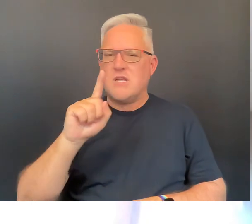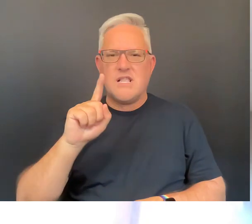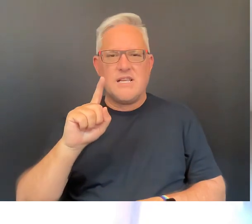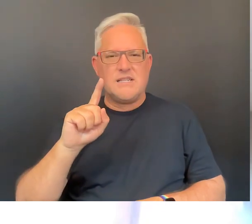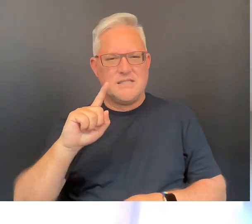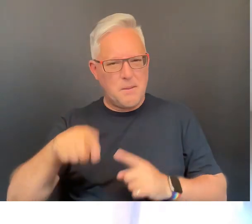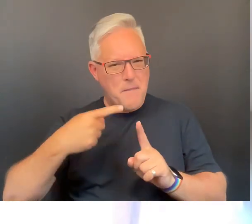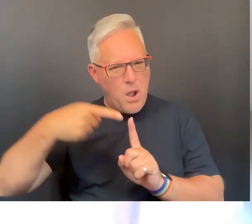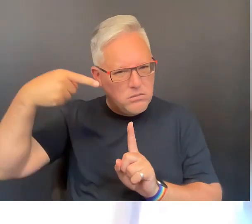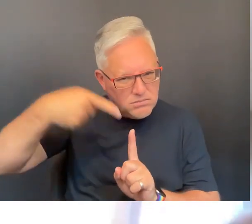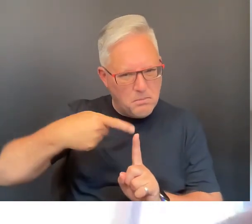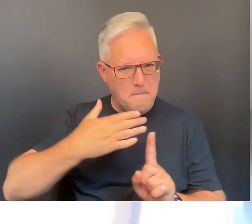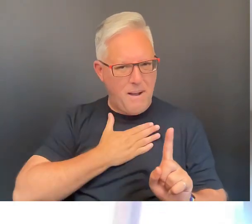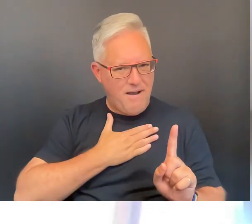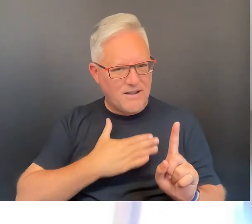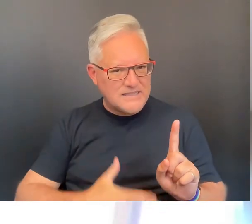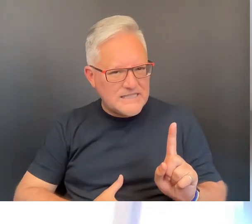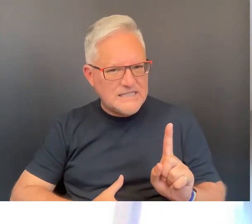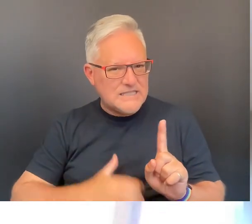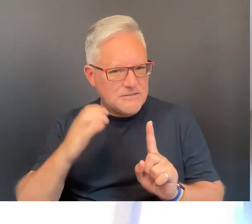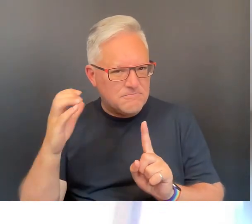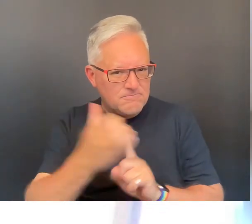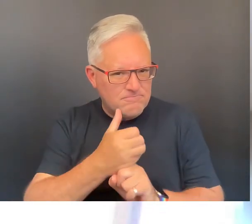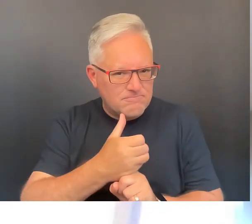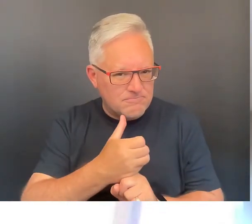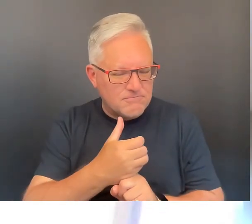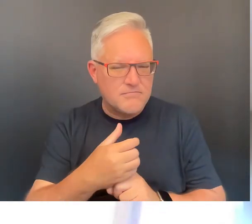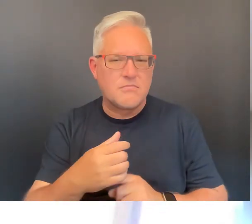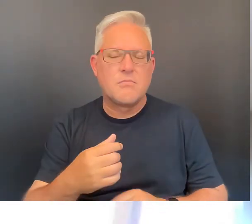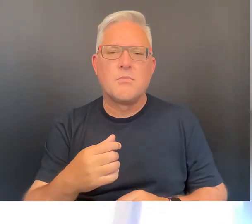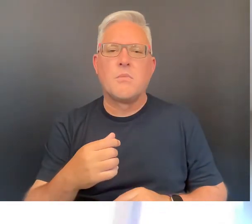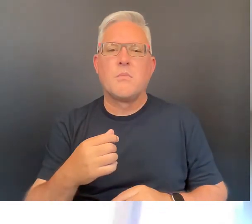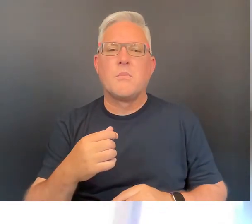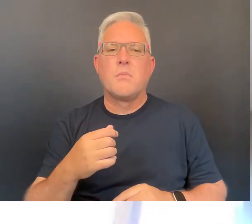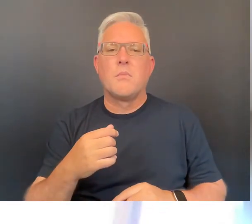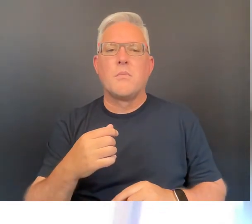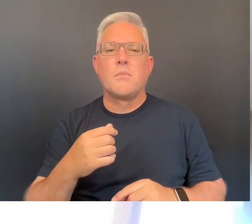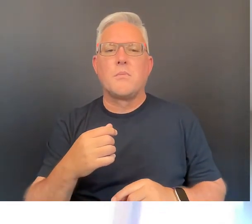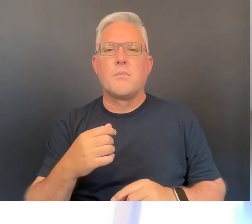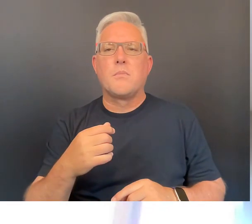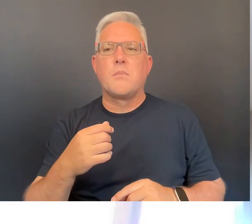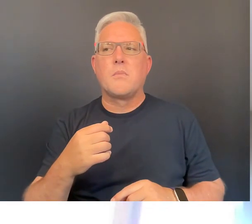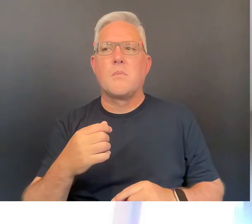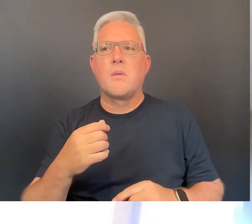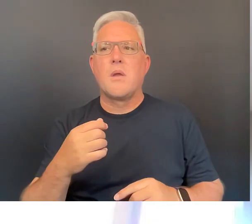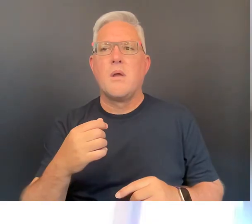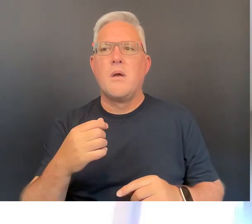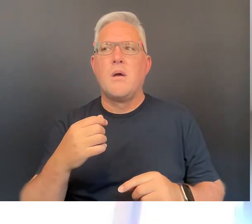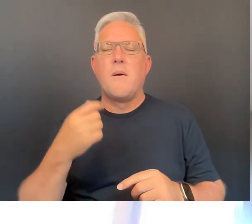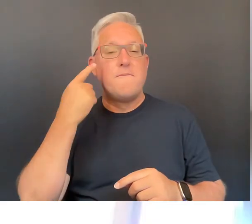embody this, because for